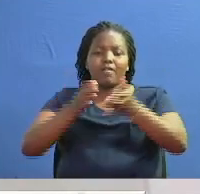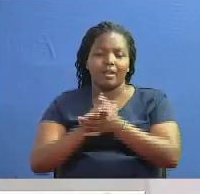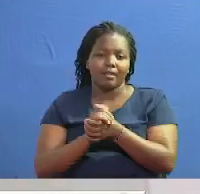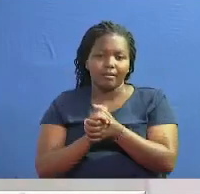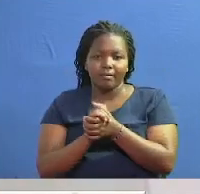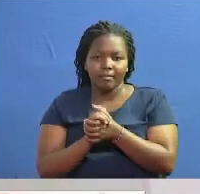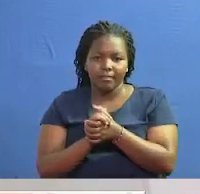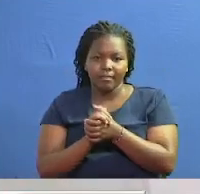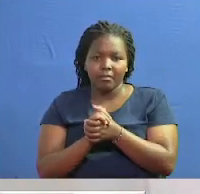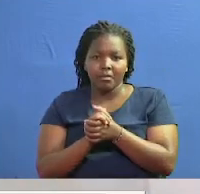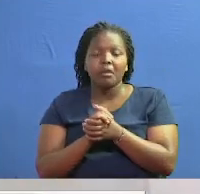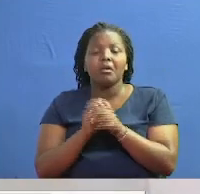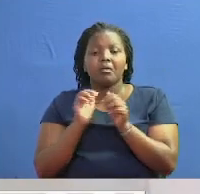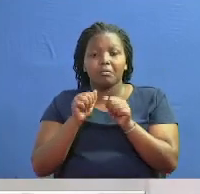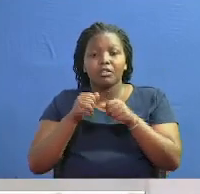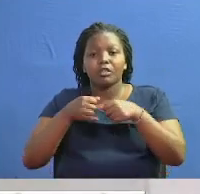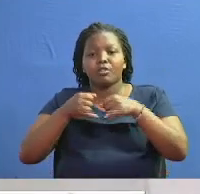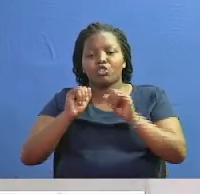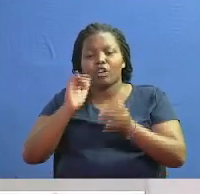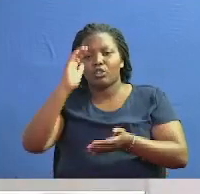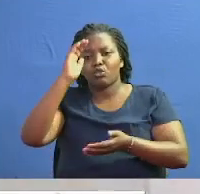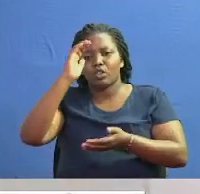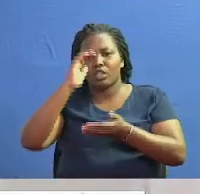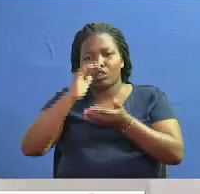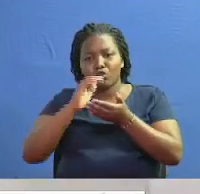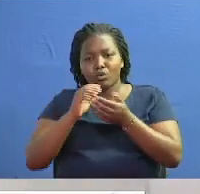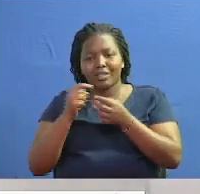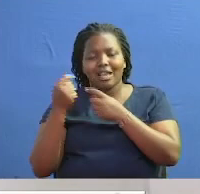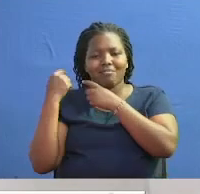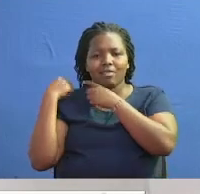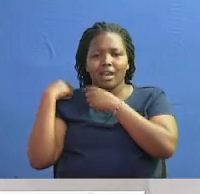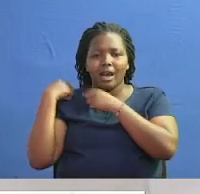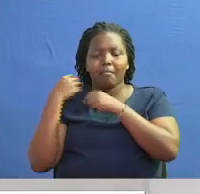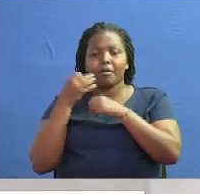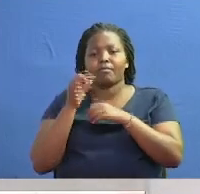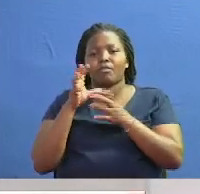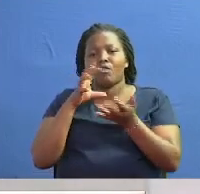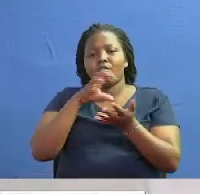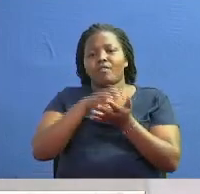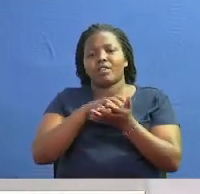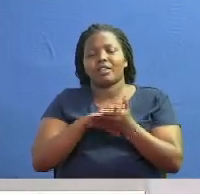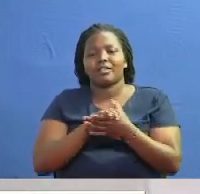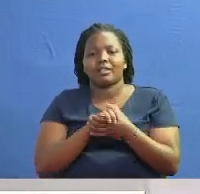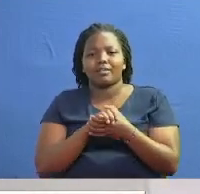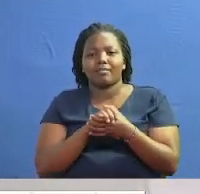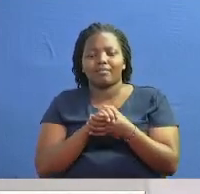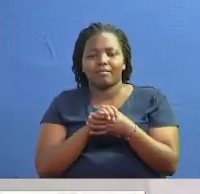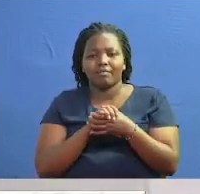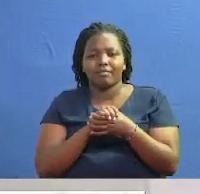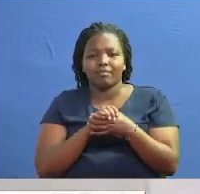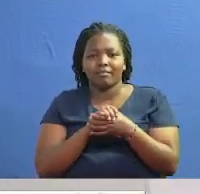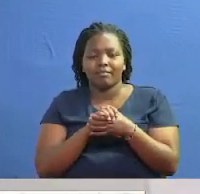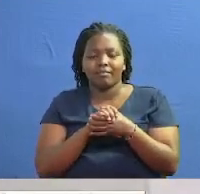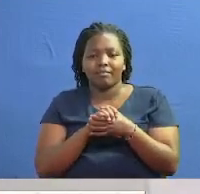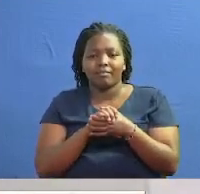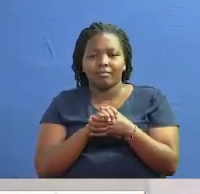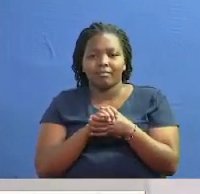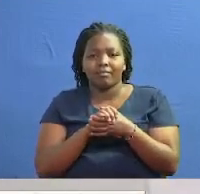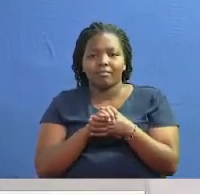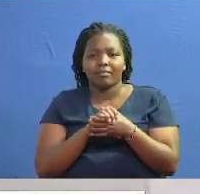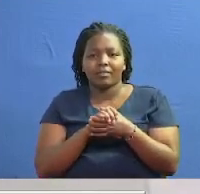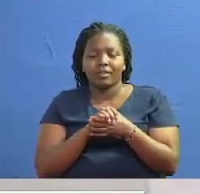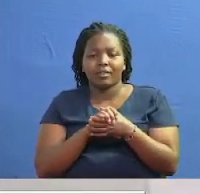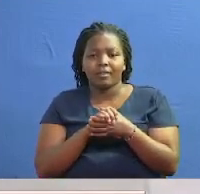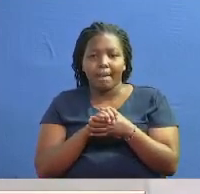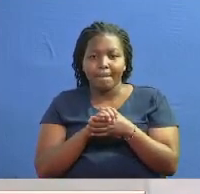so that we can try to reduce the number of cases. So, as a person, of course, who personally deals with, such